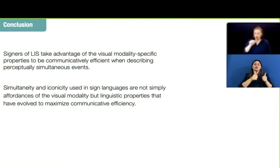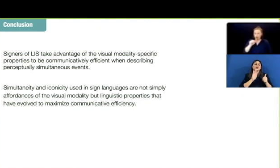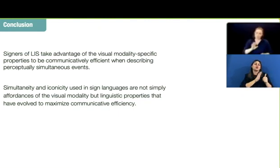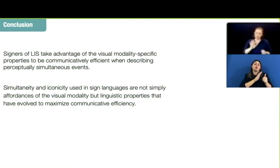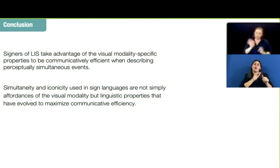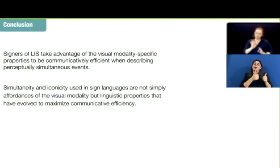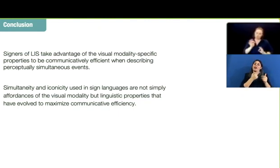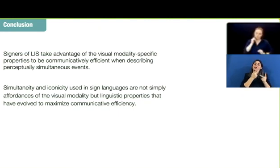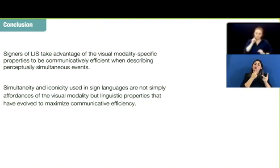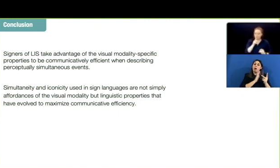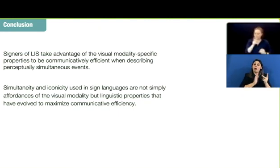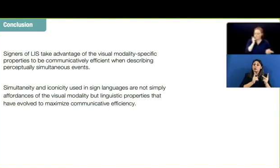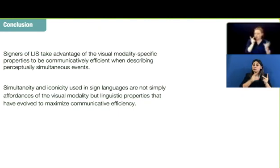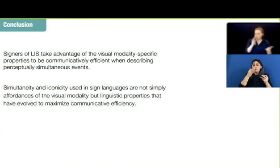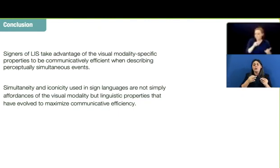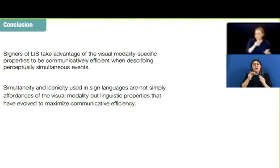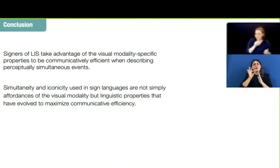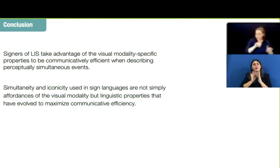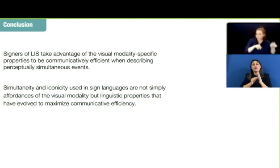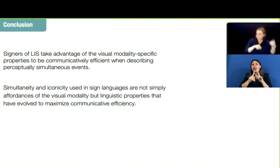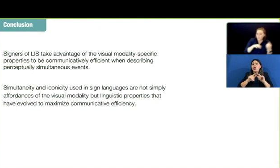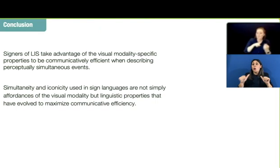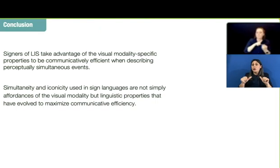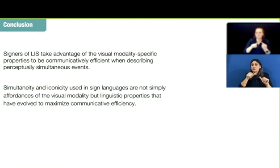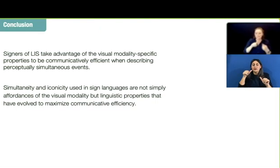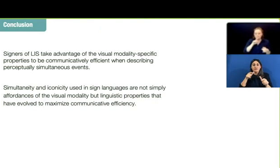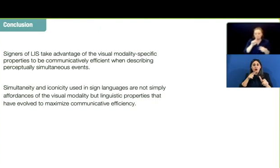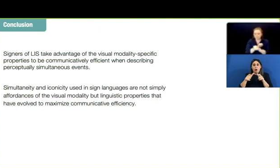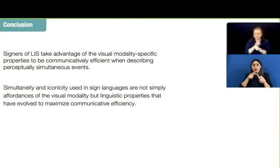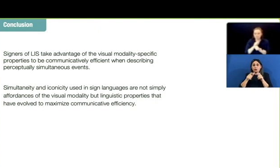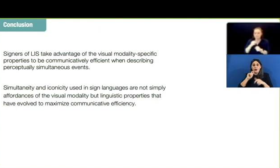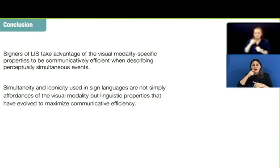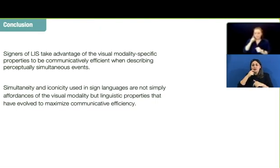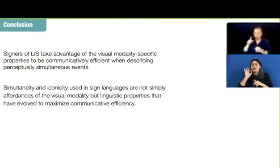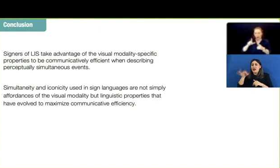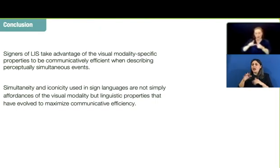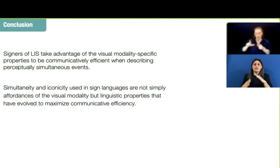but linguistic properties that have evolved to maximize communicative efficiency.